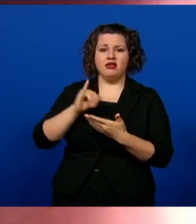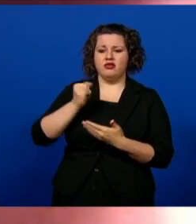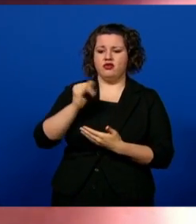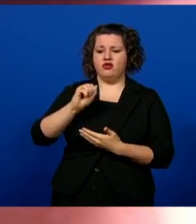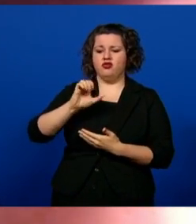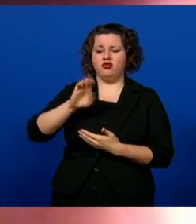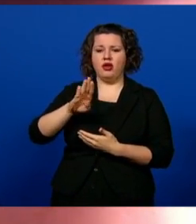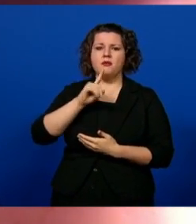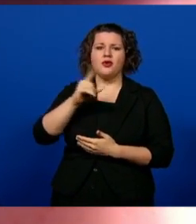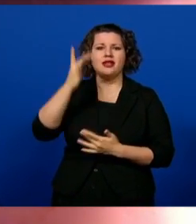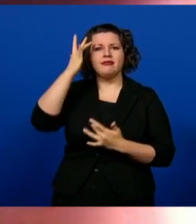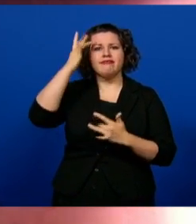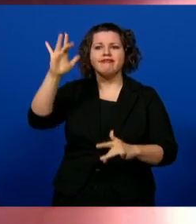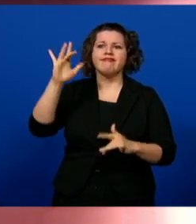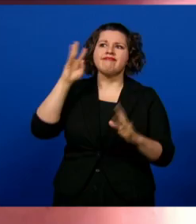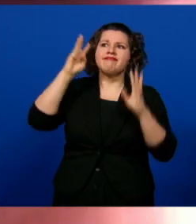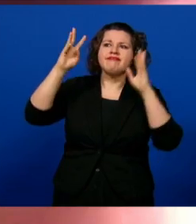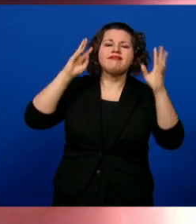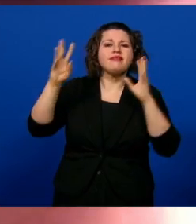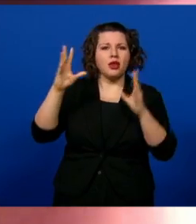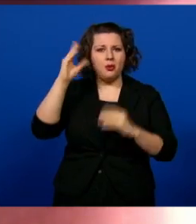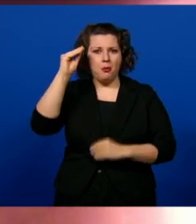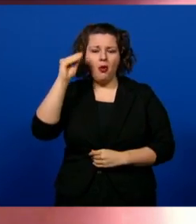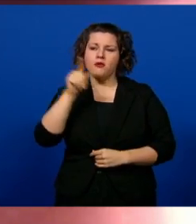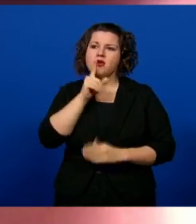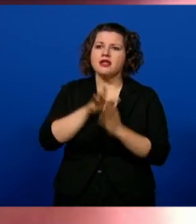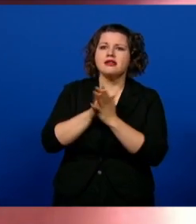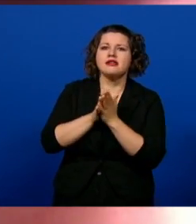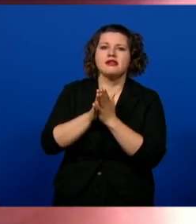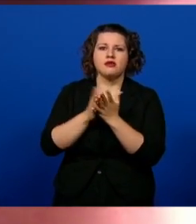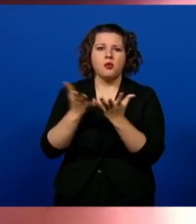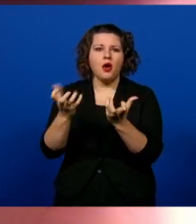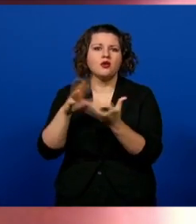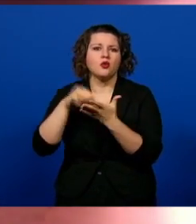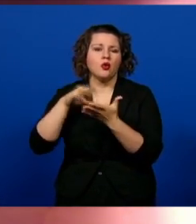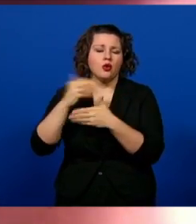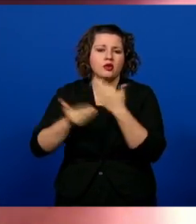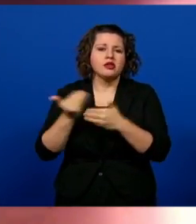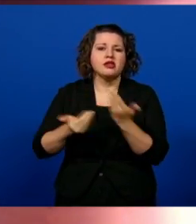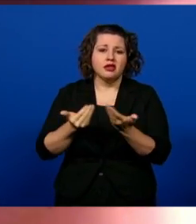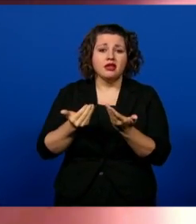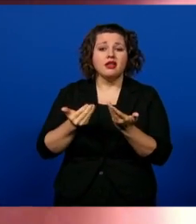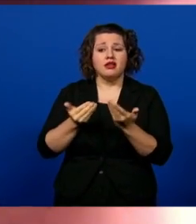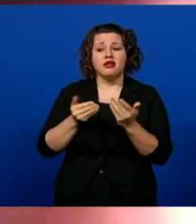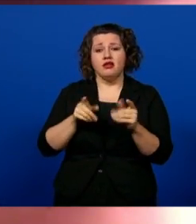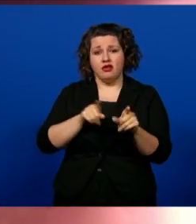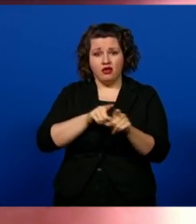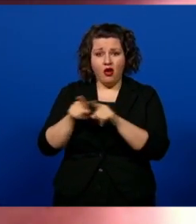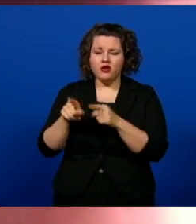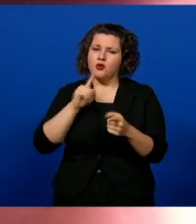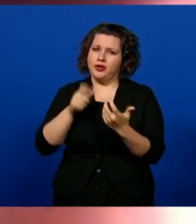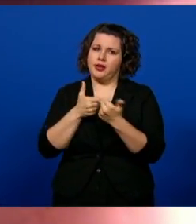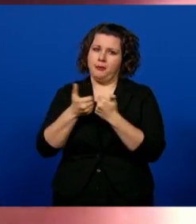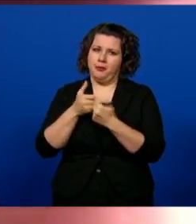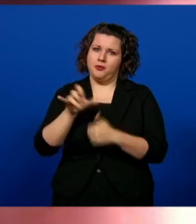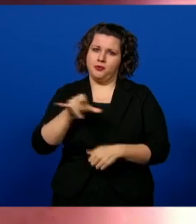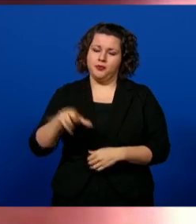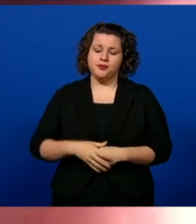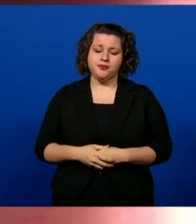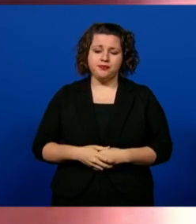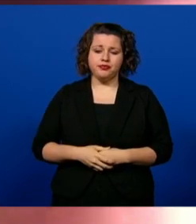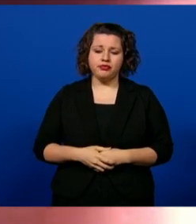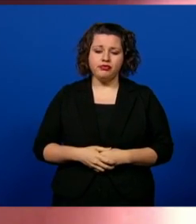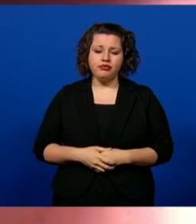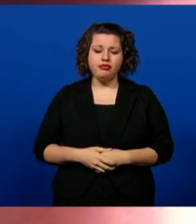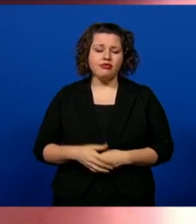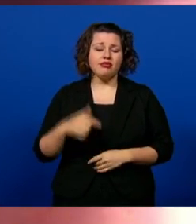curious boy who displays a near insatiable thirst for learning to go along with a pretty intense competitive streak. I can't